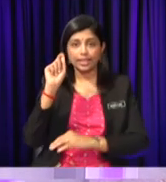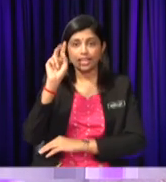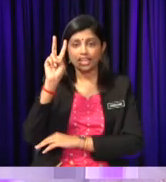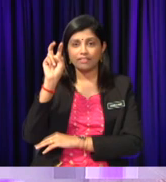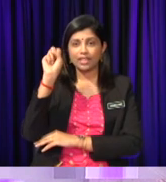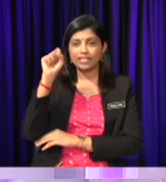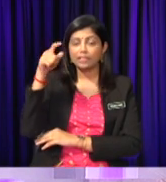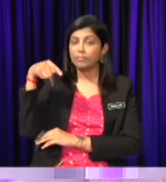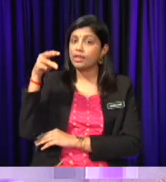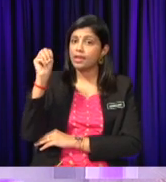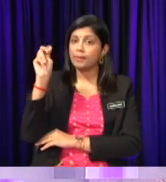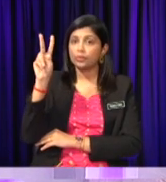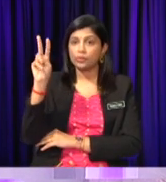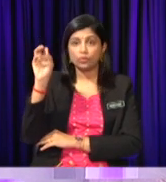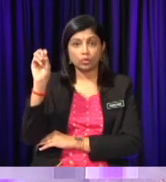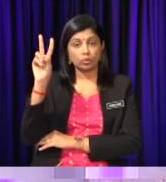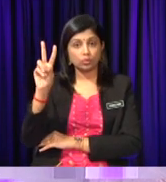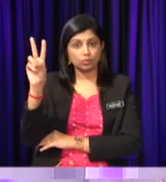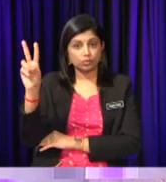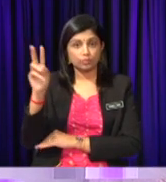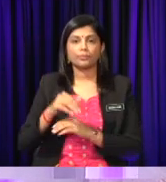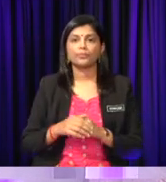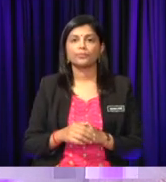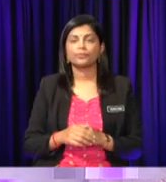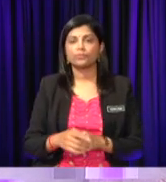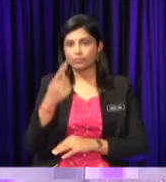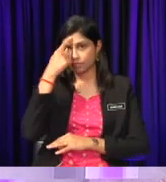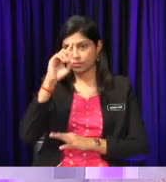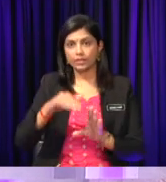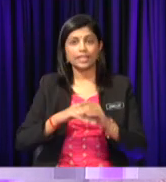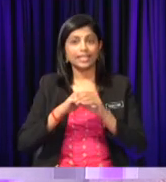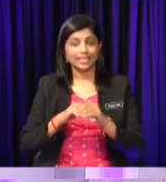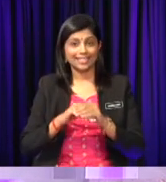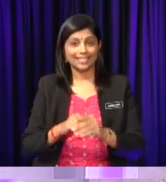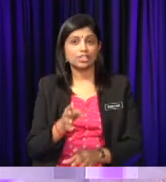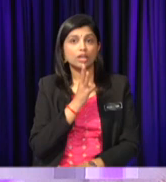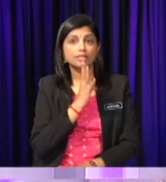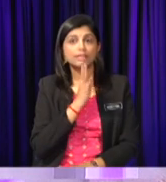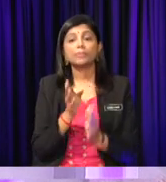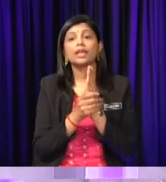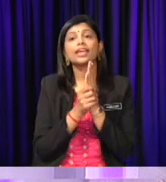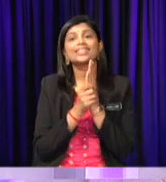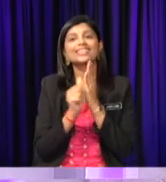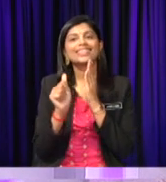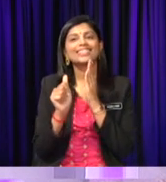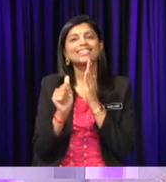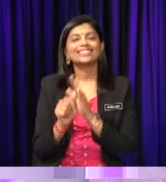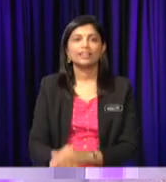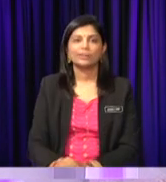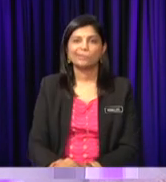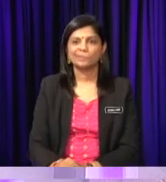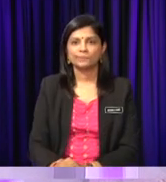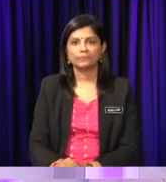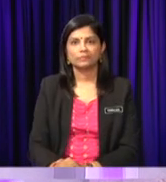Shafika, and also Teacher Halimatul. Today we are focusing on Bahasa Inggeris for speaking a skill. And now, Teacher, what is